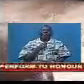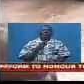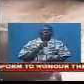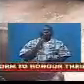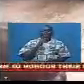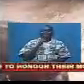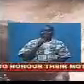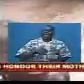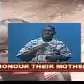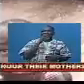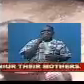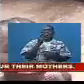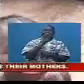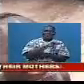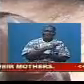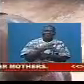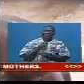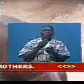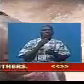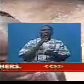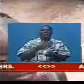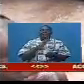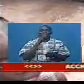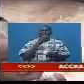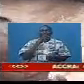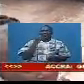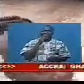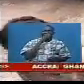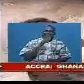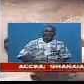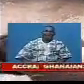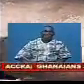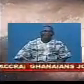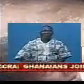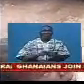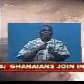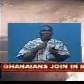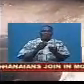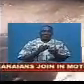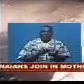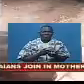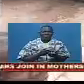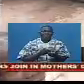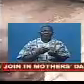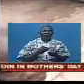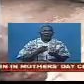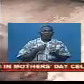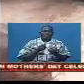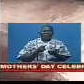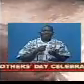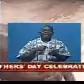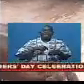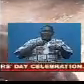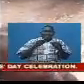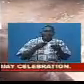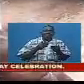to wish her happy Mother's Day. I want to make her the best mother. And I want to